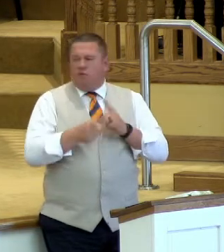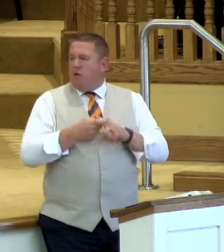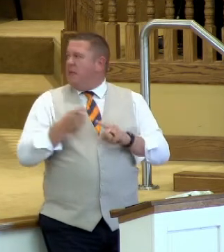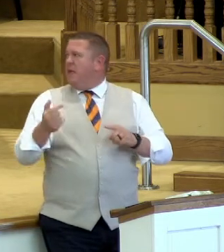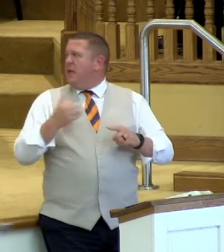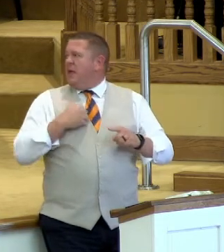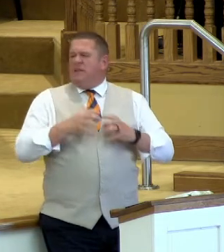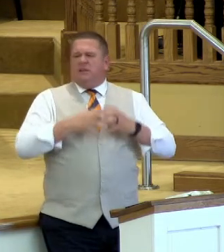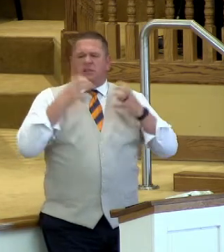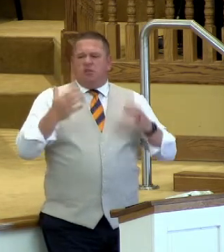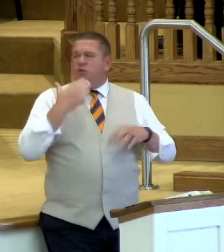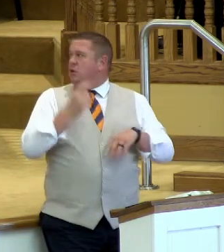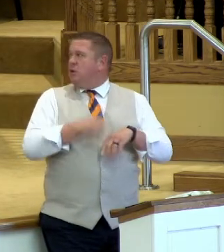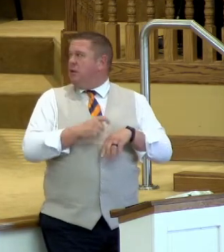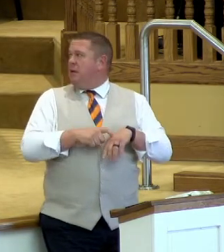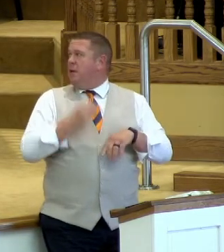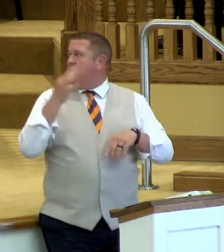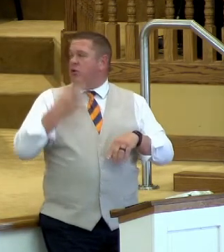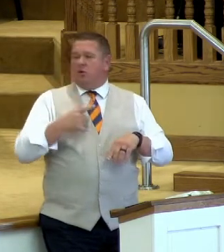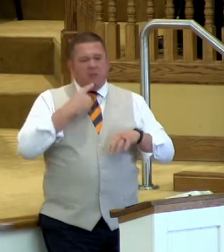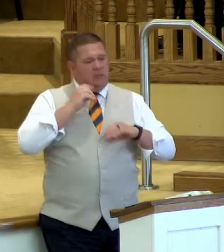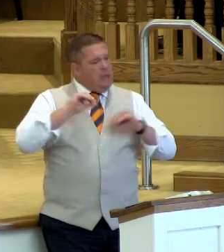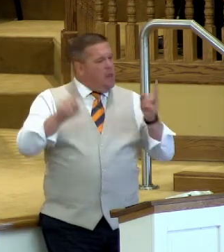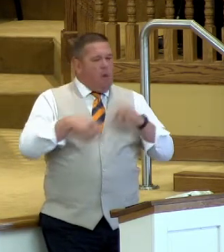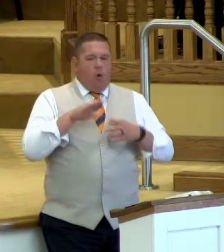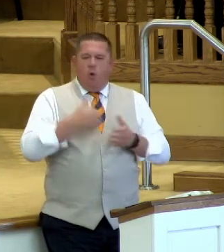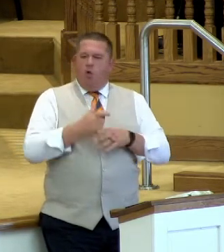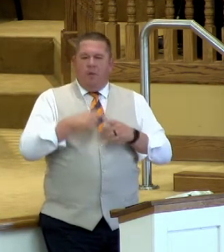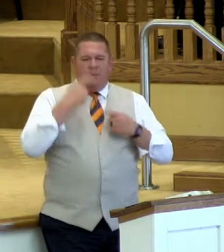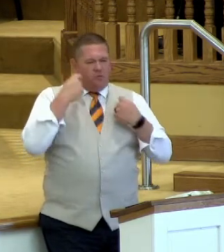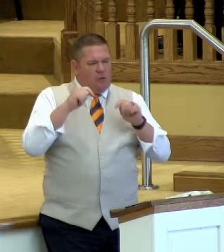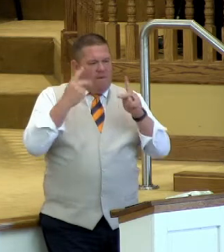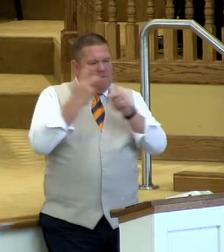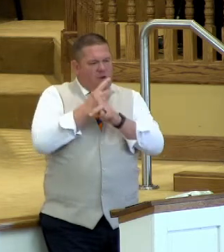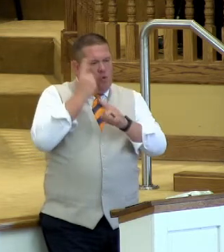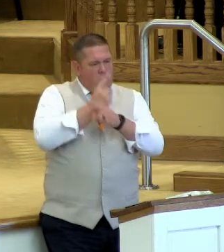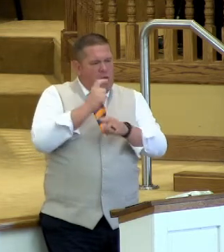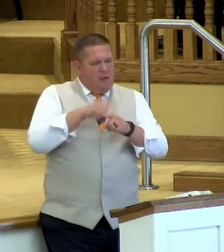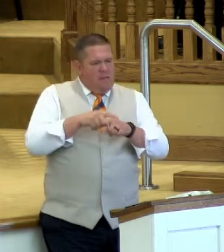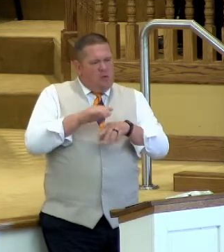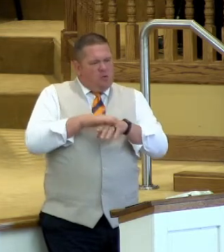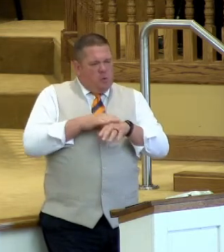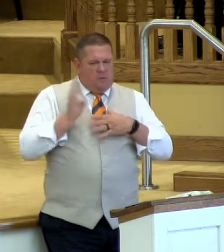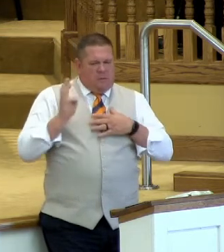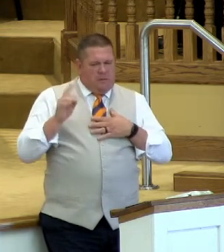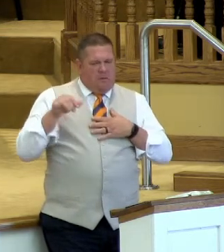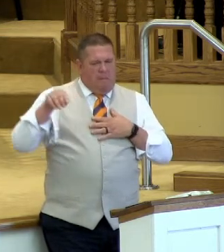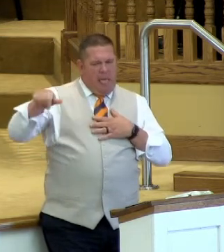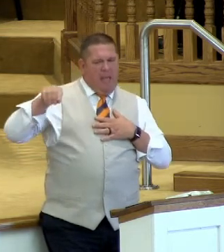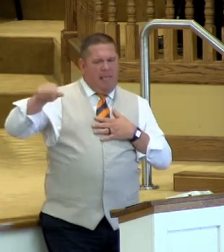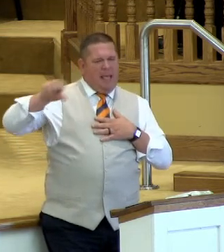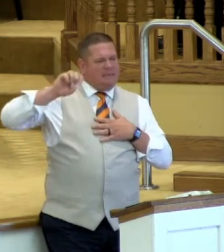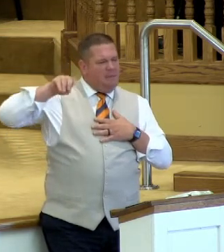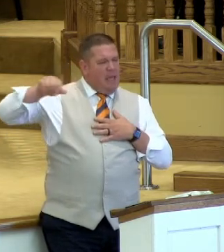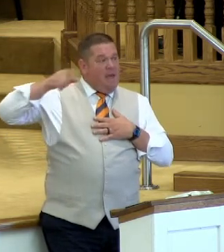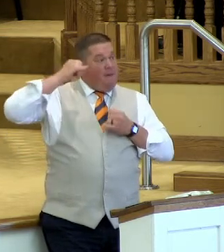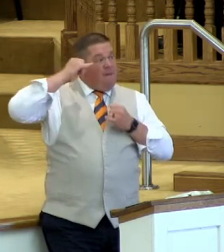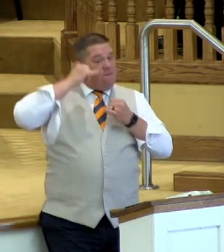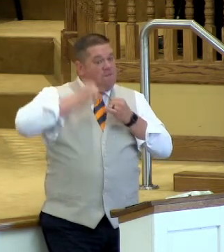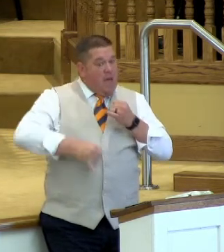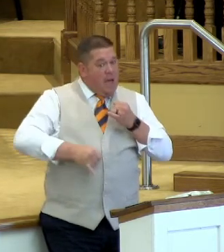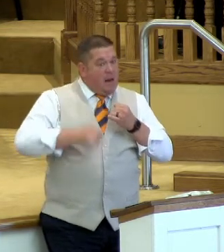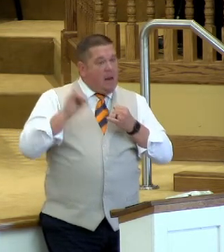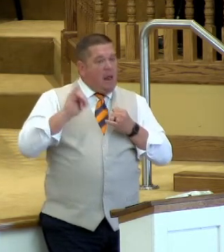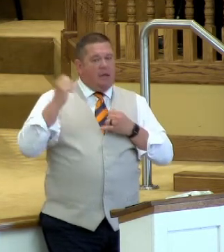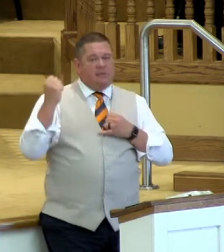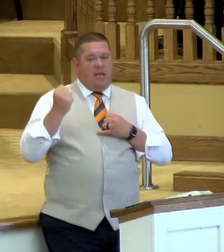friends. They have such a great time. And the preacher says nothing about it the whole time because he's trying to slowly but surely plant the seed. And then finally,